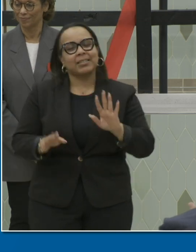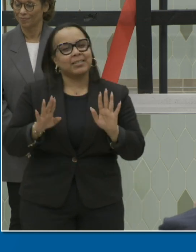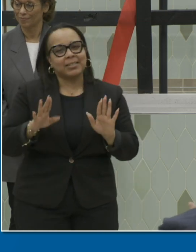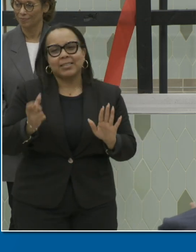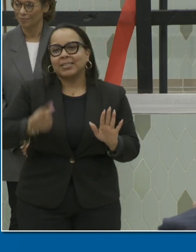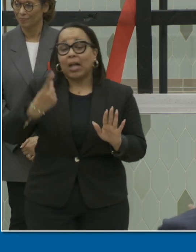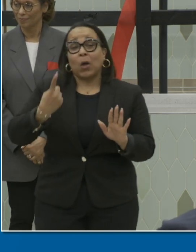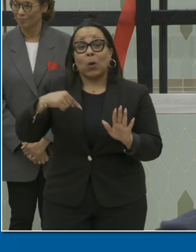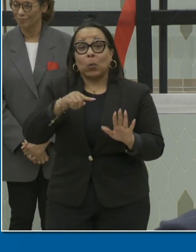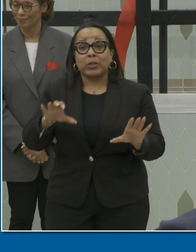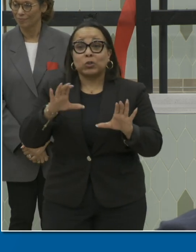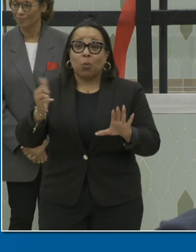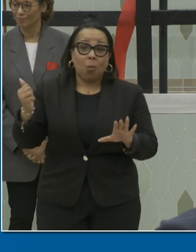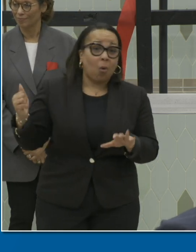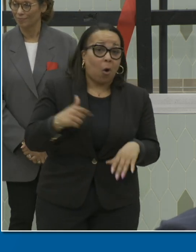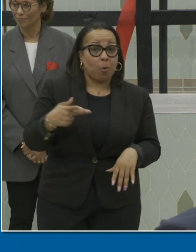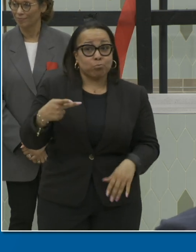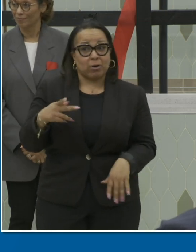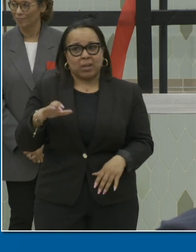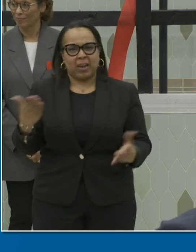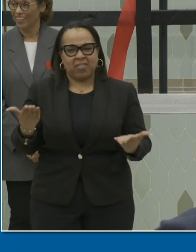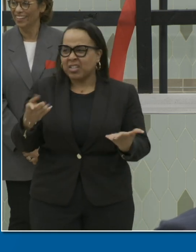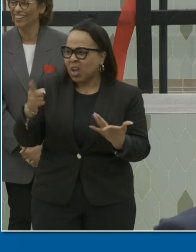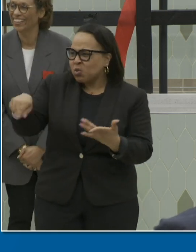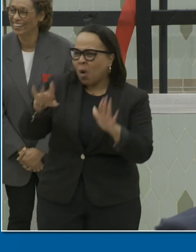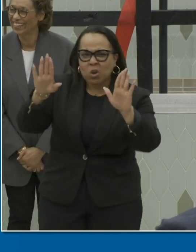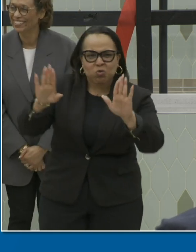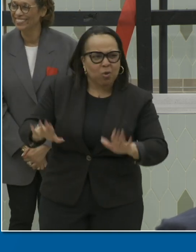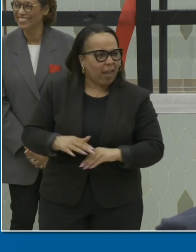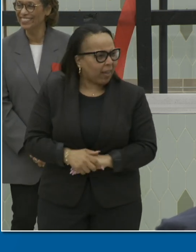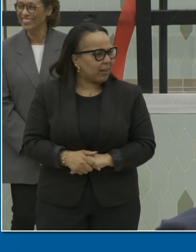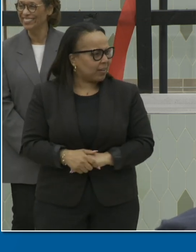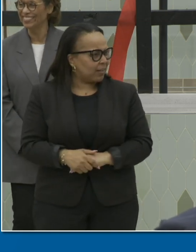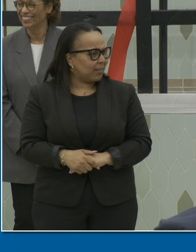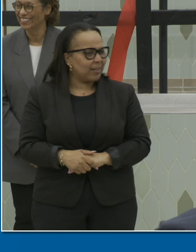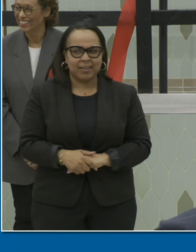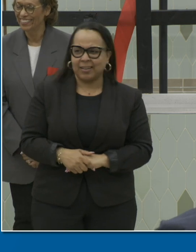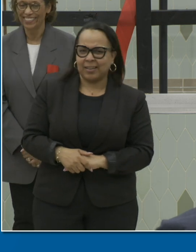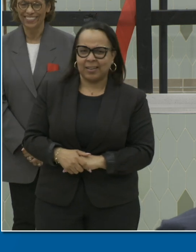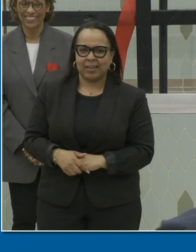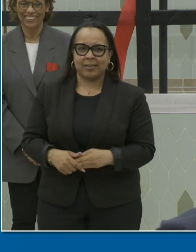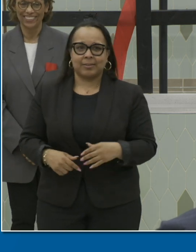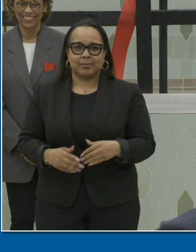First of all, we should do all press conferences like this. You all are great.